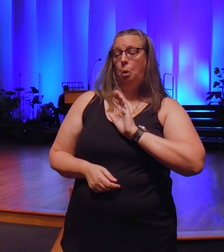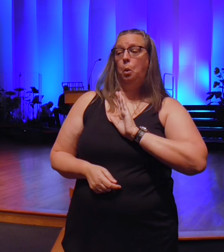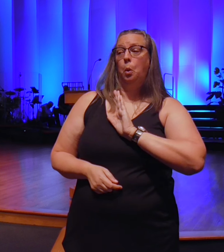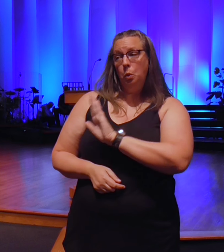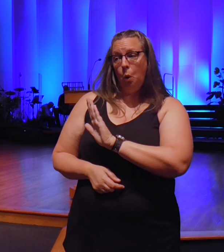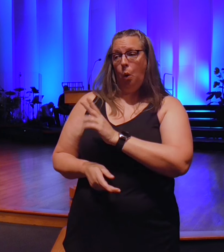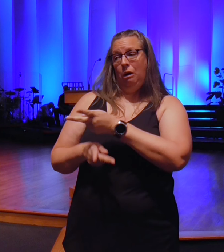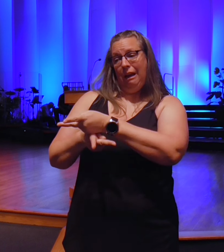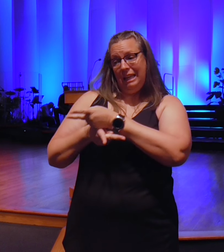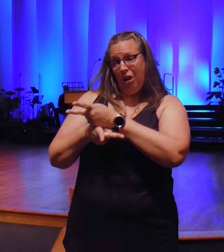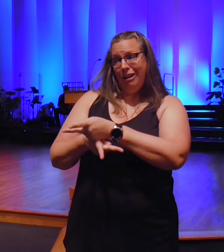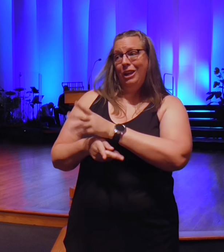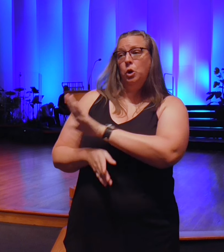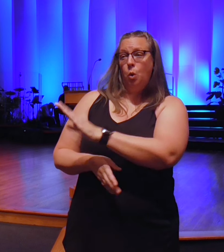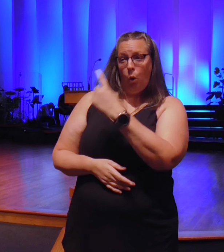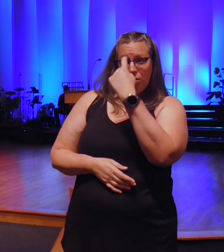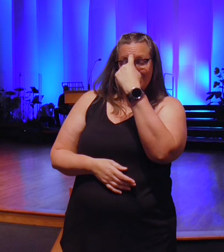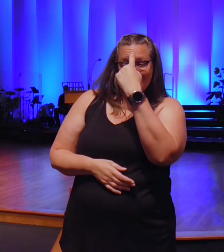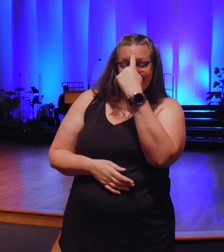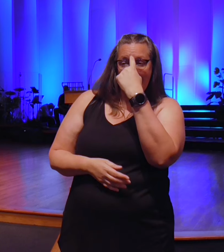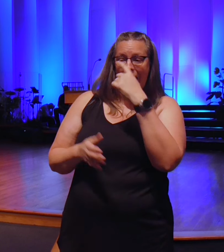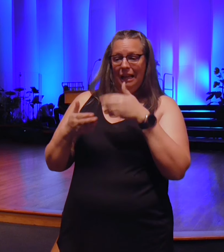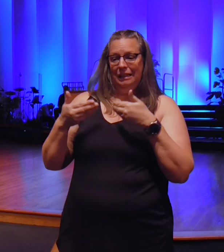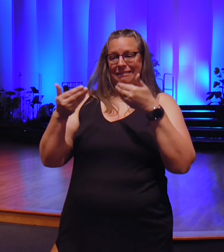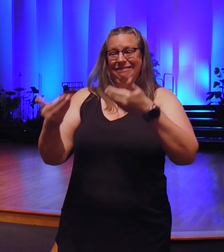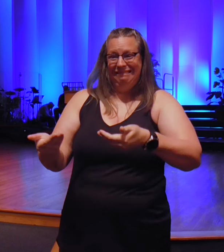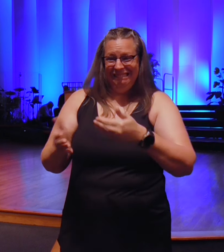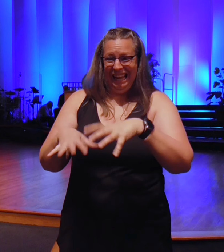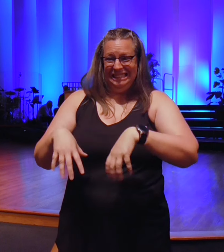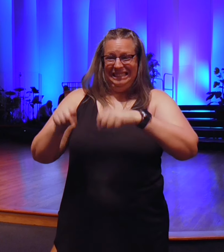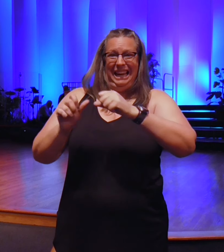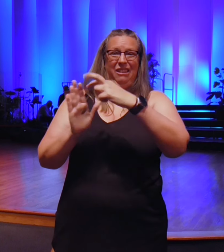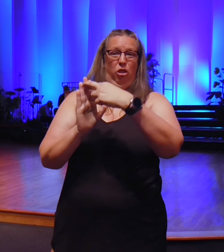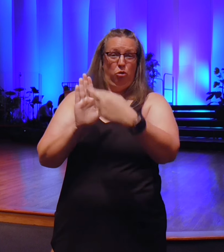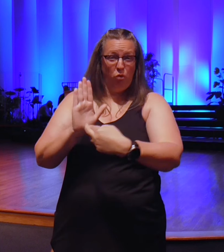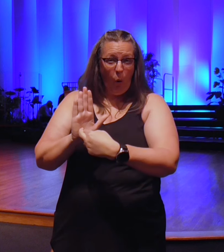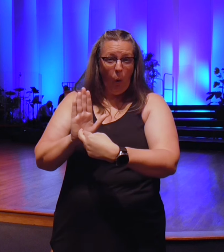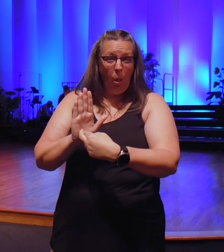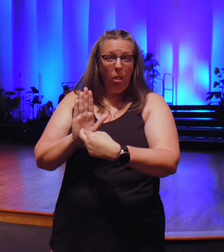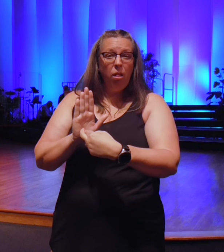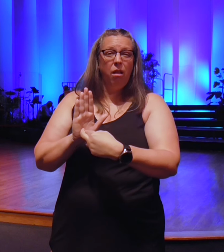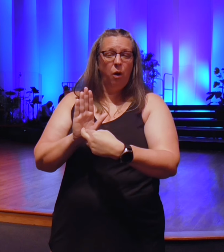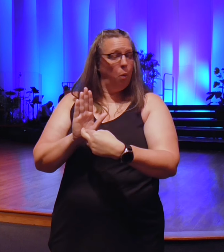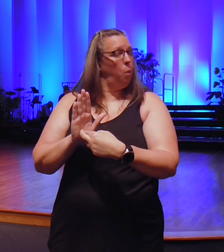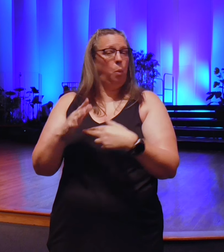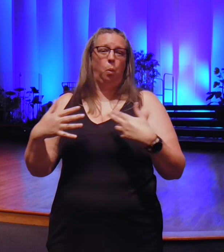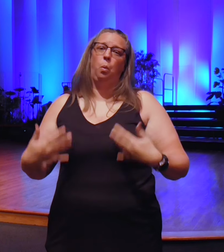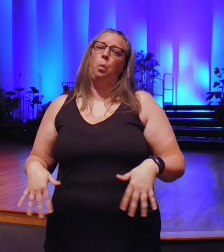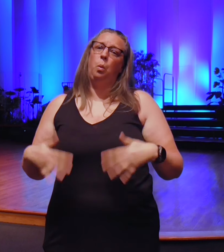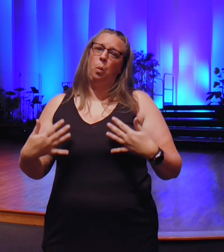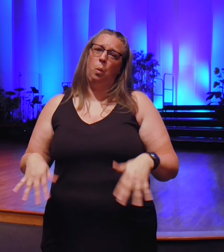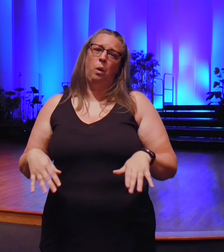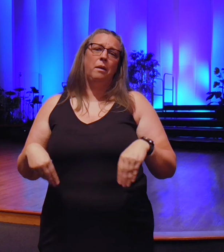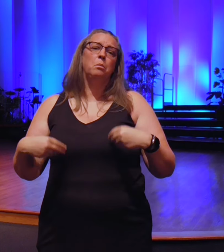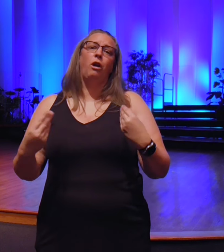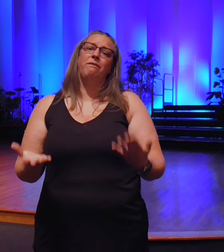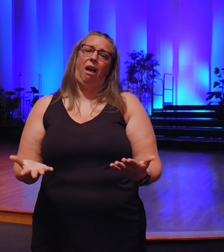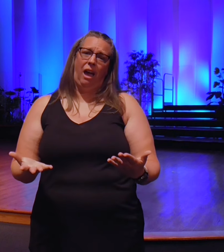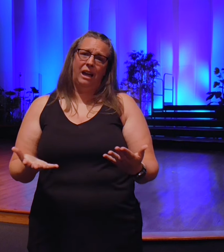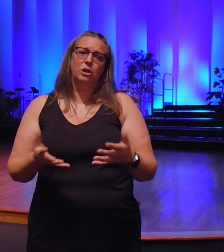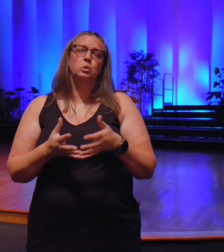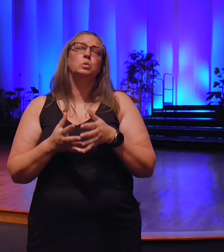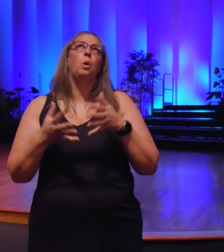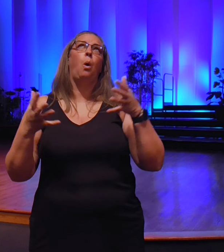your consciousness step into this role, representing all of us in carrying the heart of Mile High Church and providing it for us, it